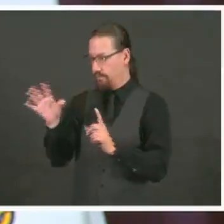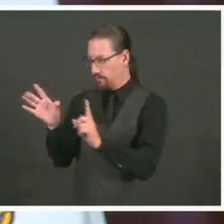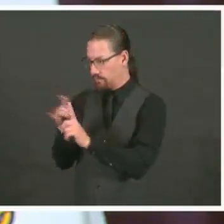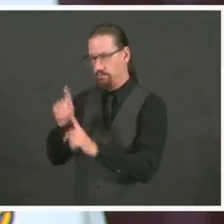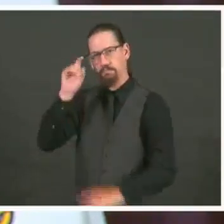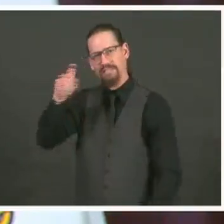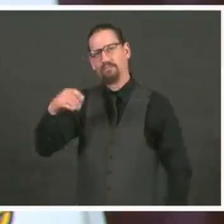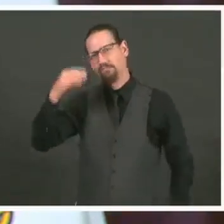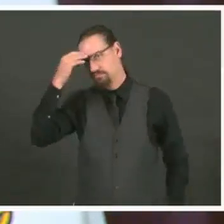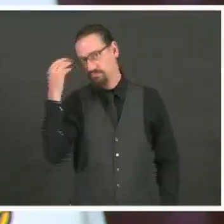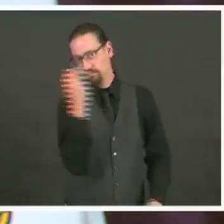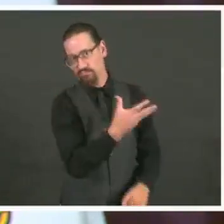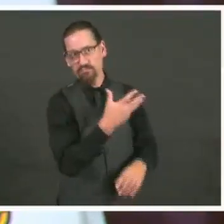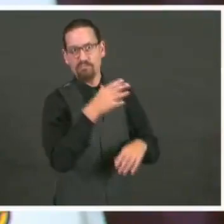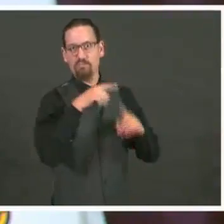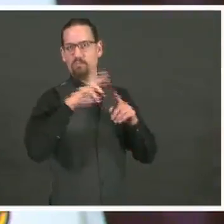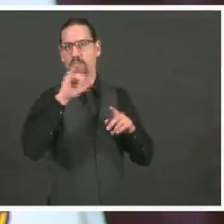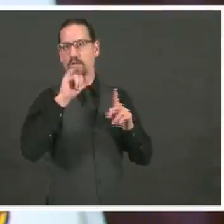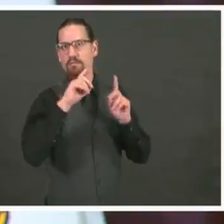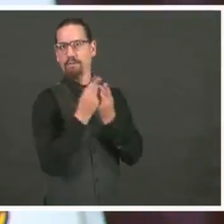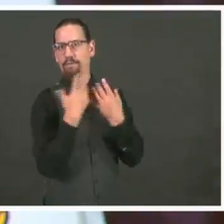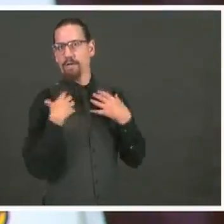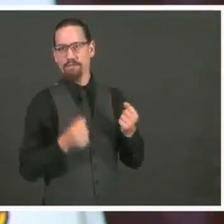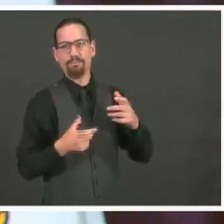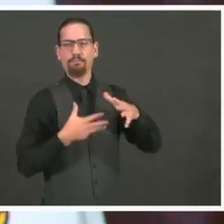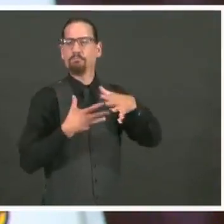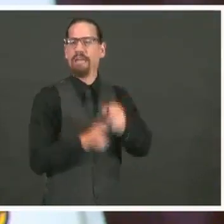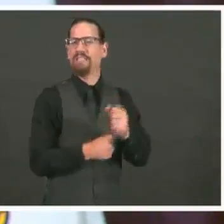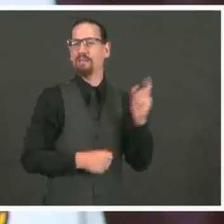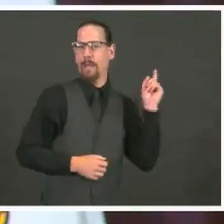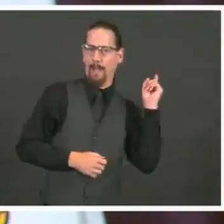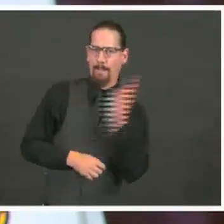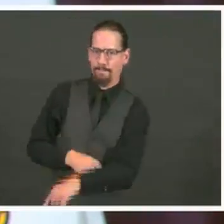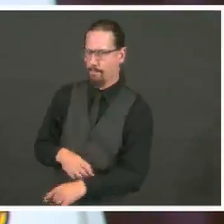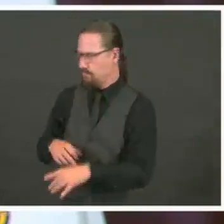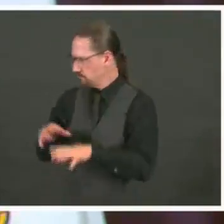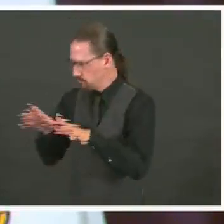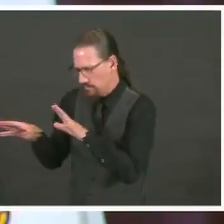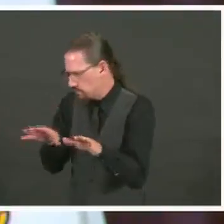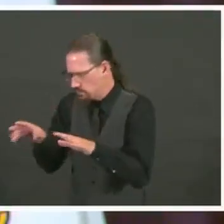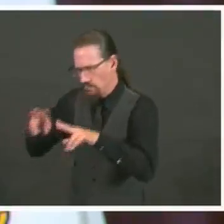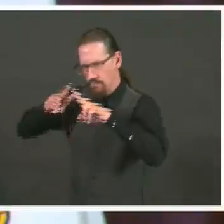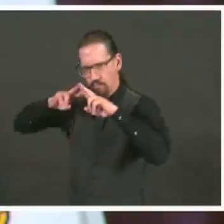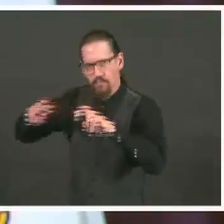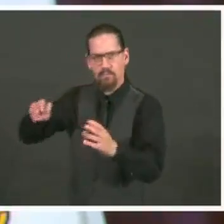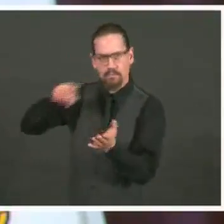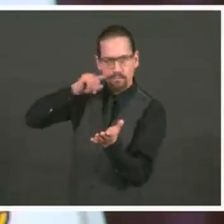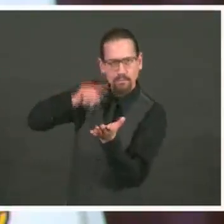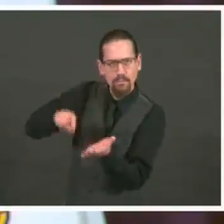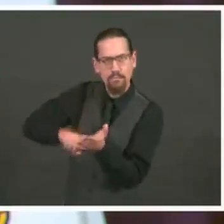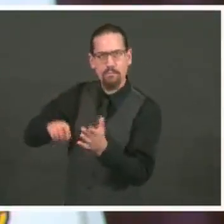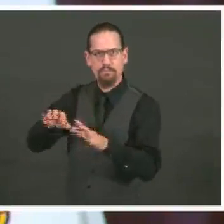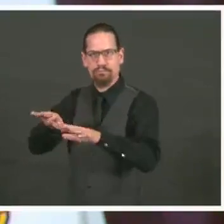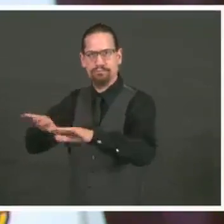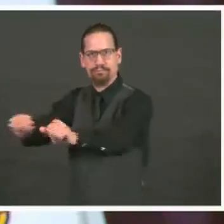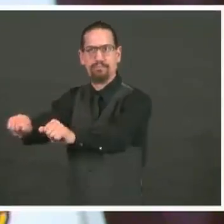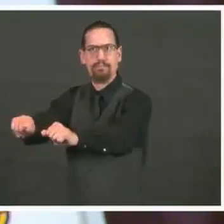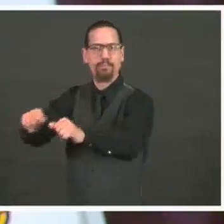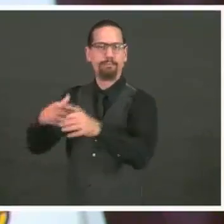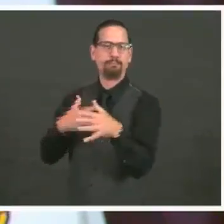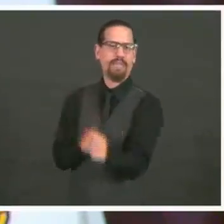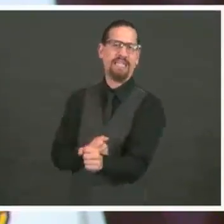immediately get infection control measures in place. It's something that we know well, have done for years, and are now